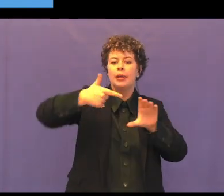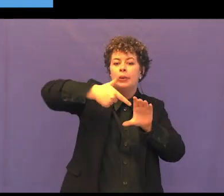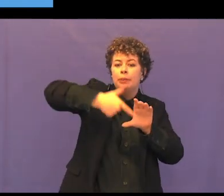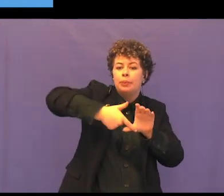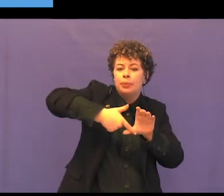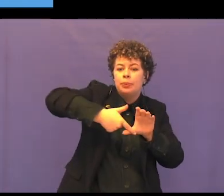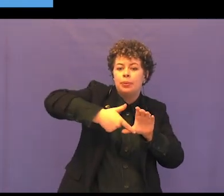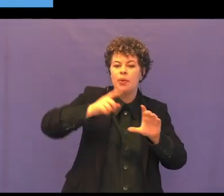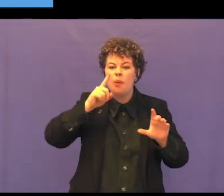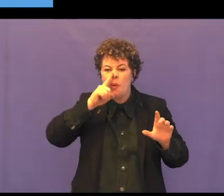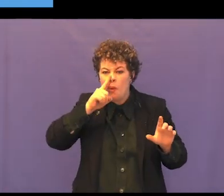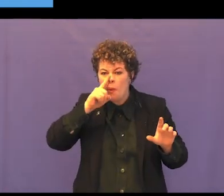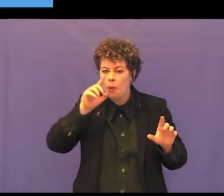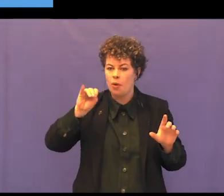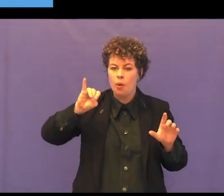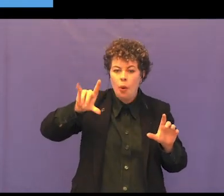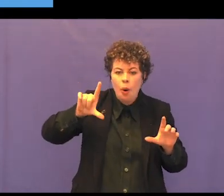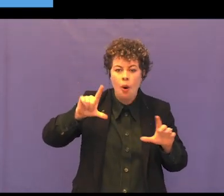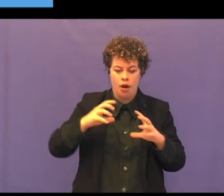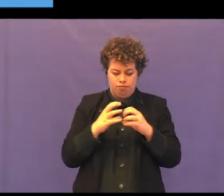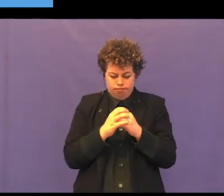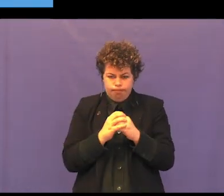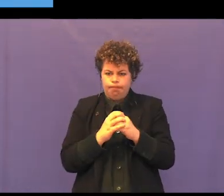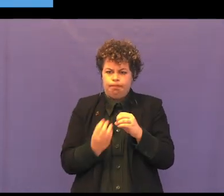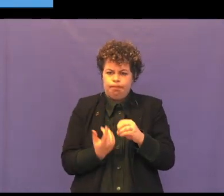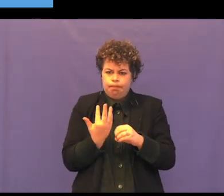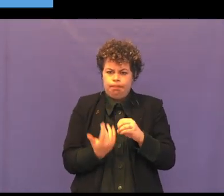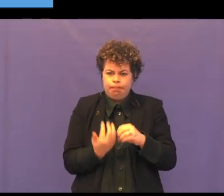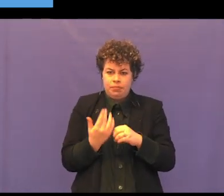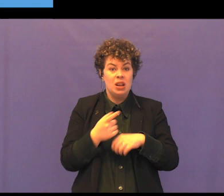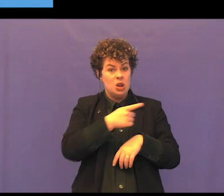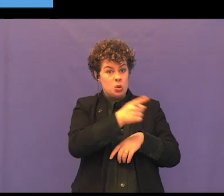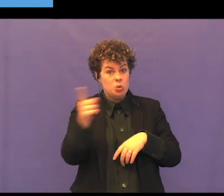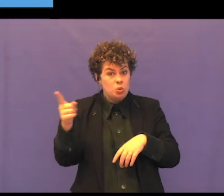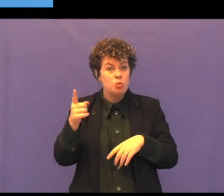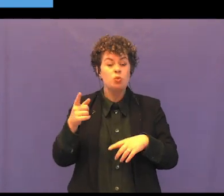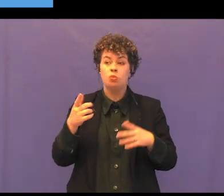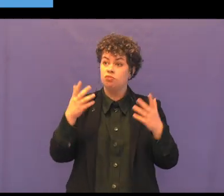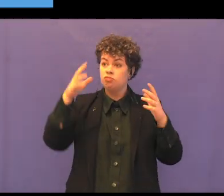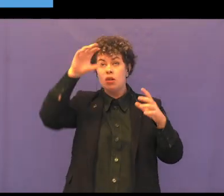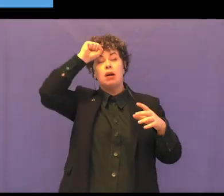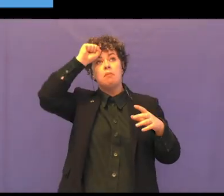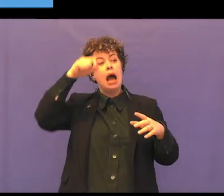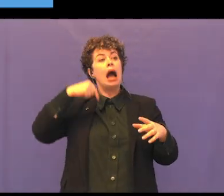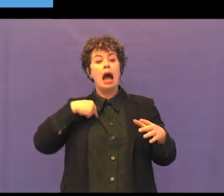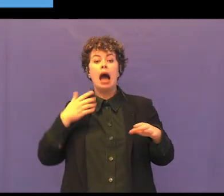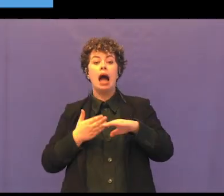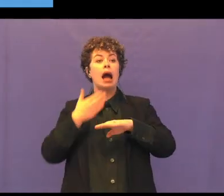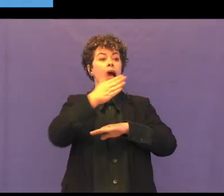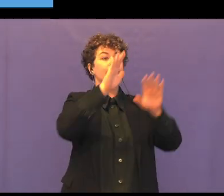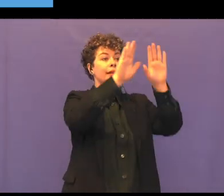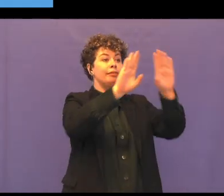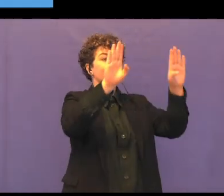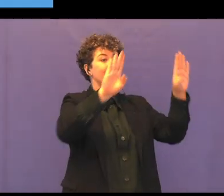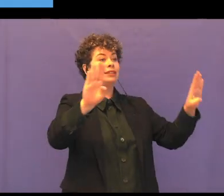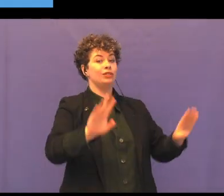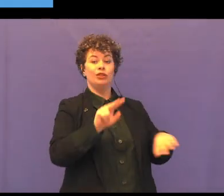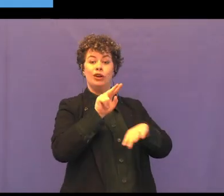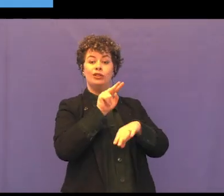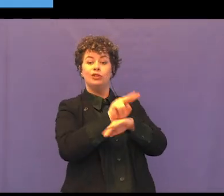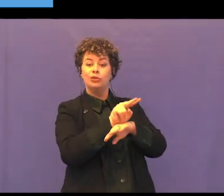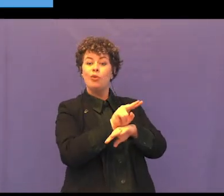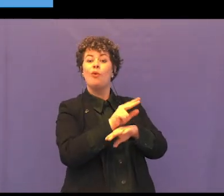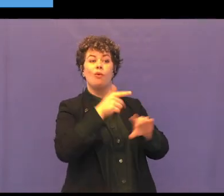your language that had fossil fuels as the direct and immediate topic of that